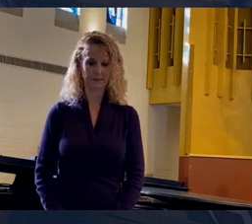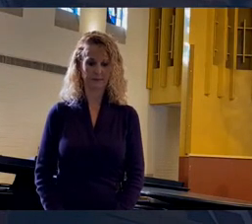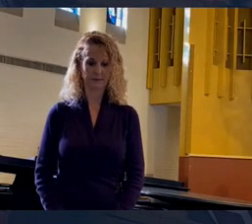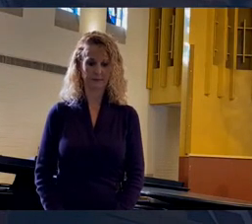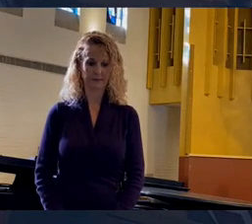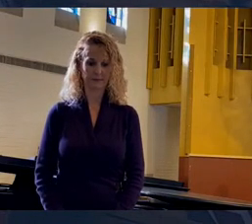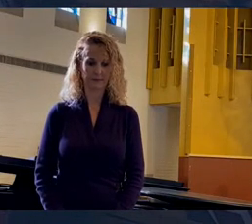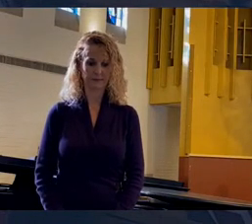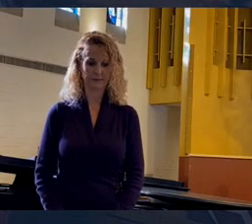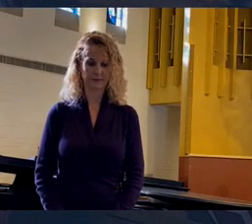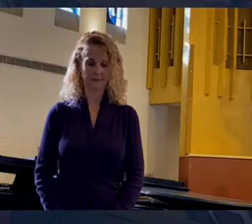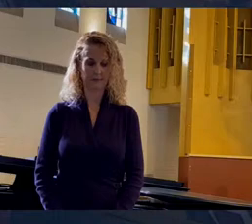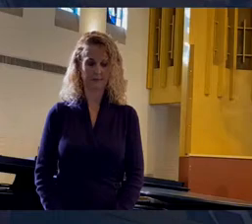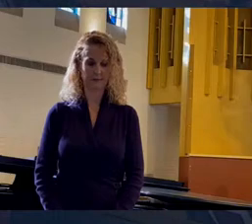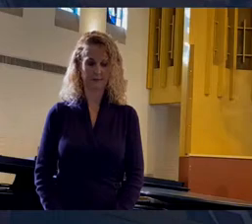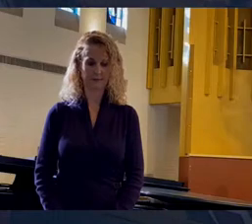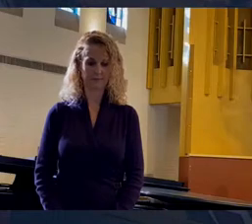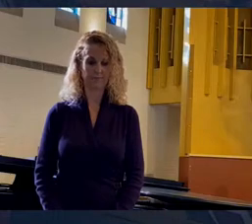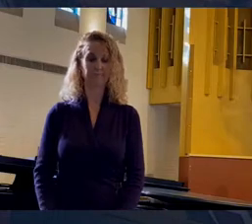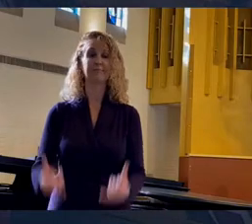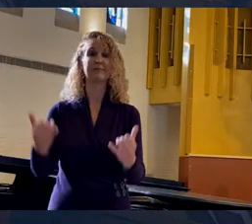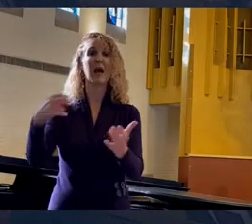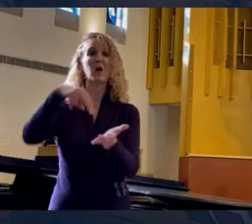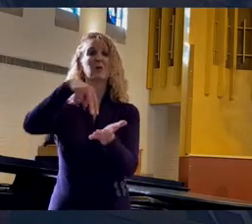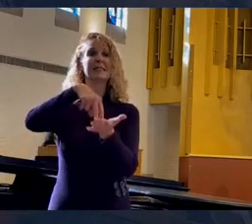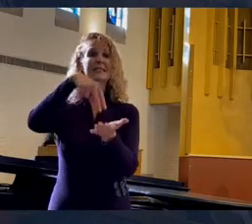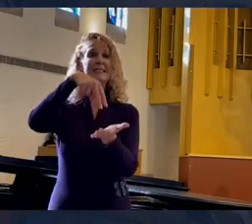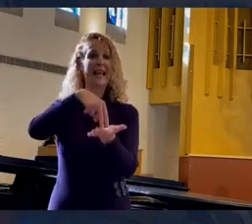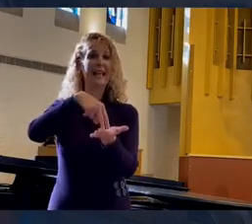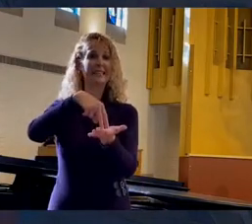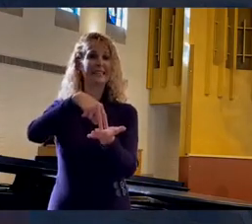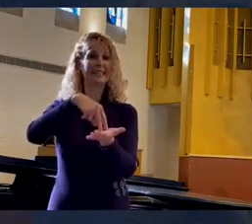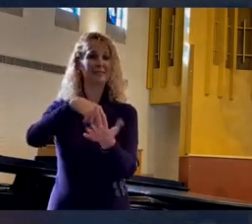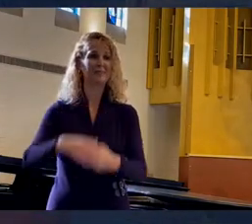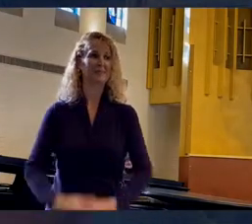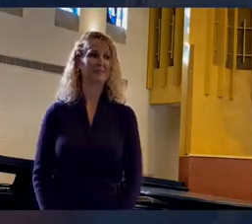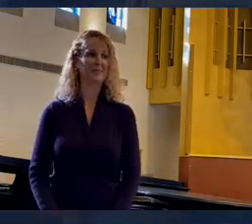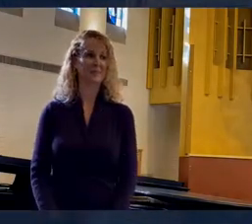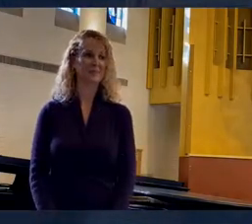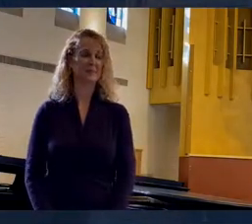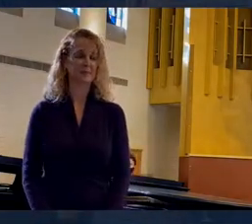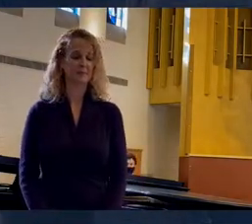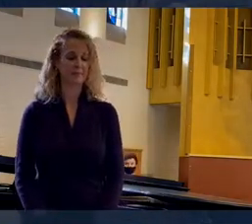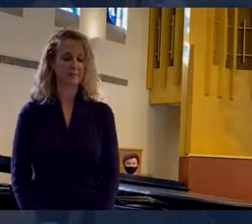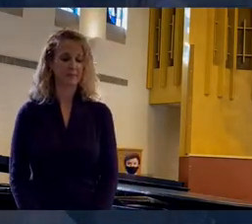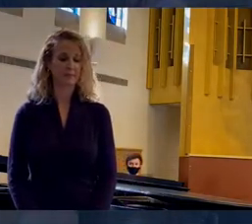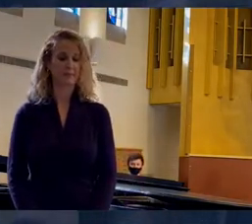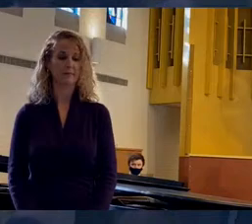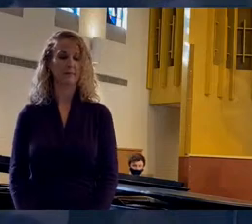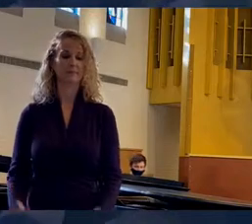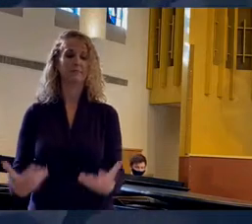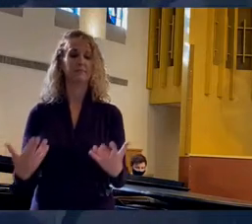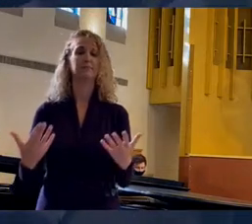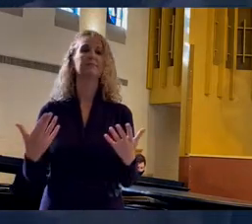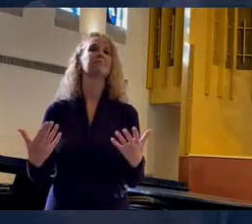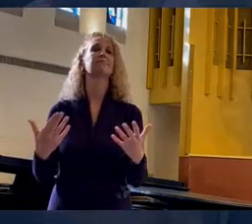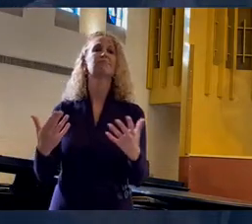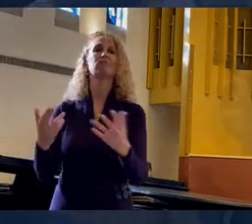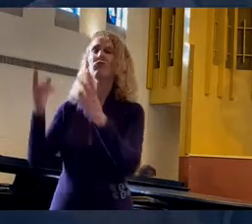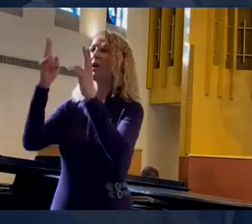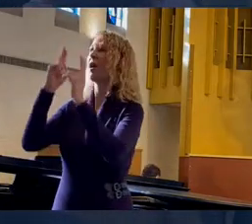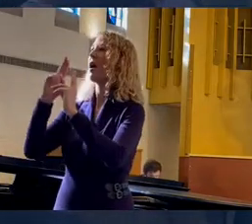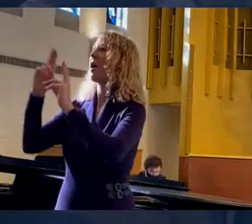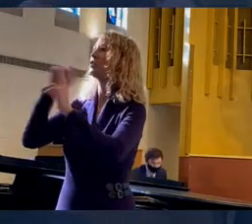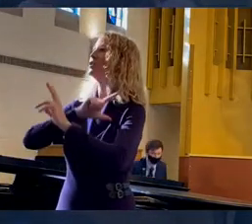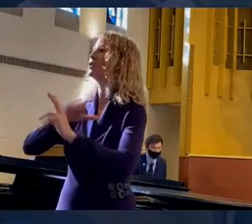Let us stand now. Reverence of the Lord is the